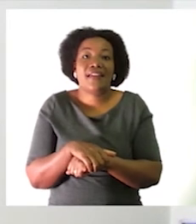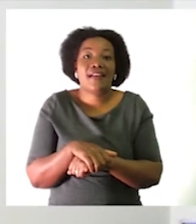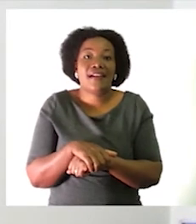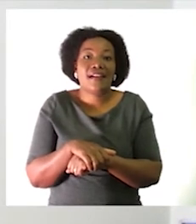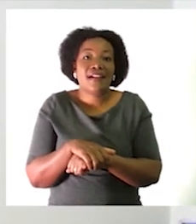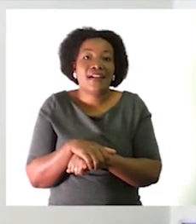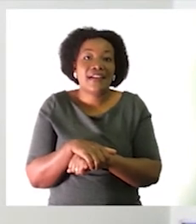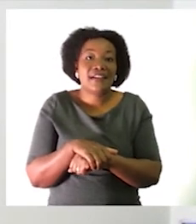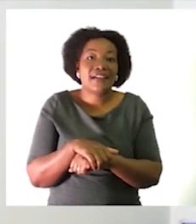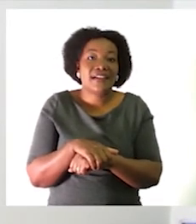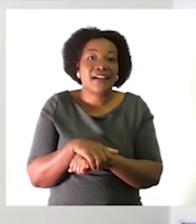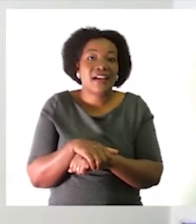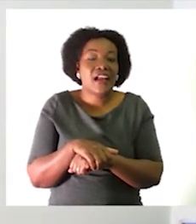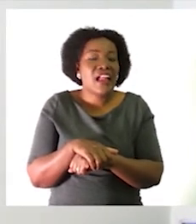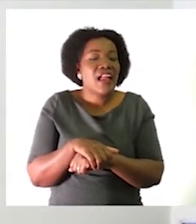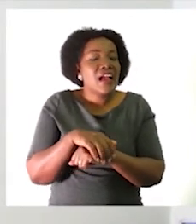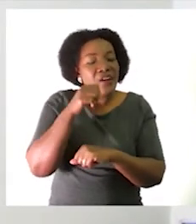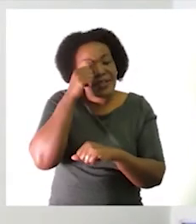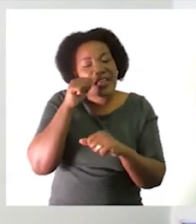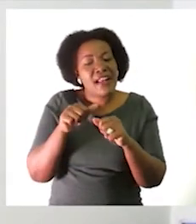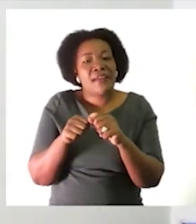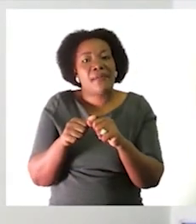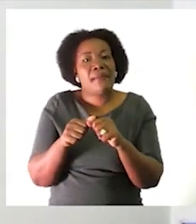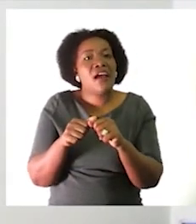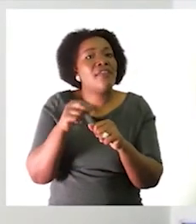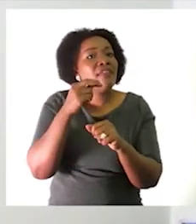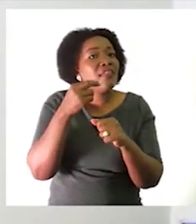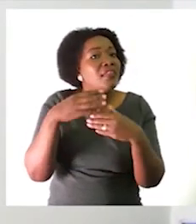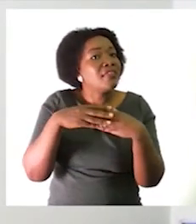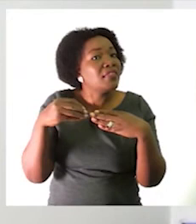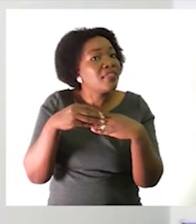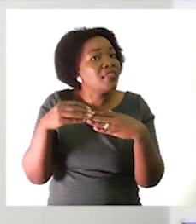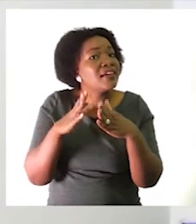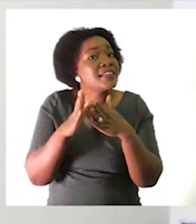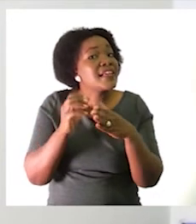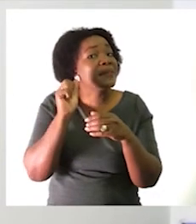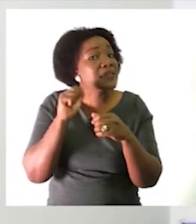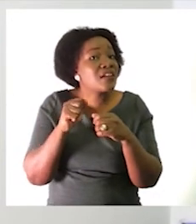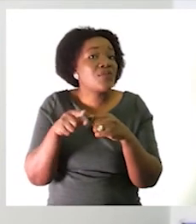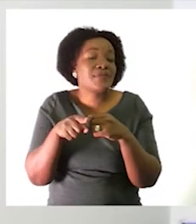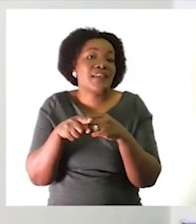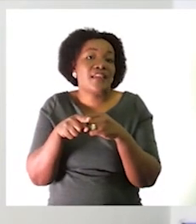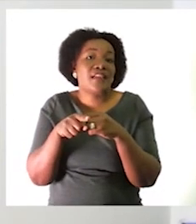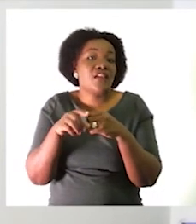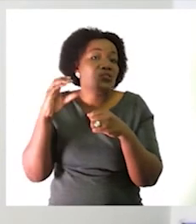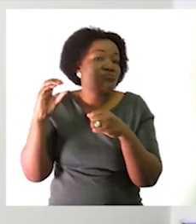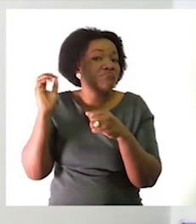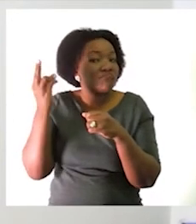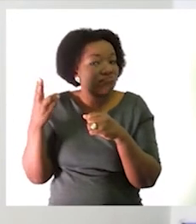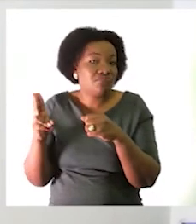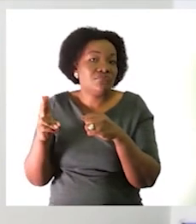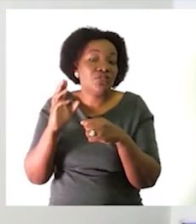Ne? And don't forget to put your dollar sign because we are changing from cents to the